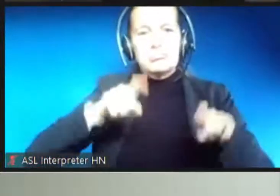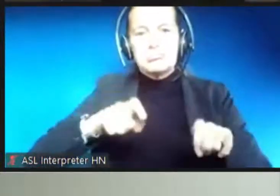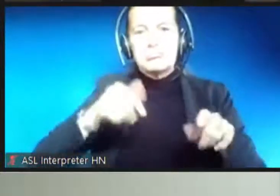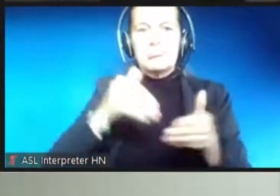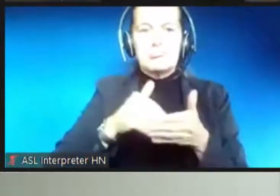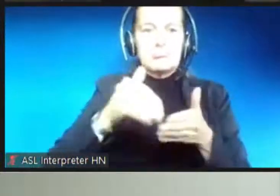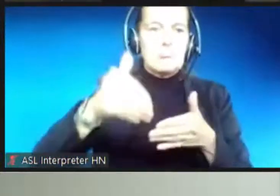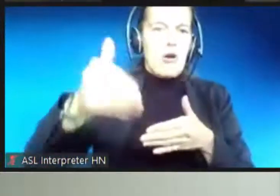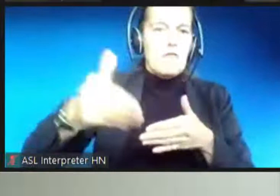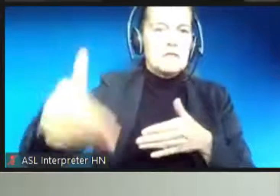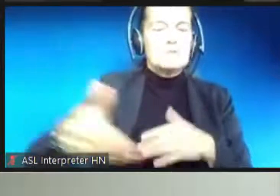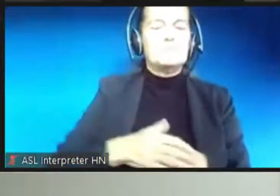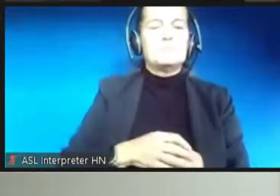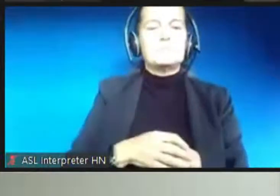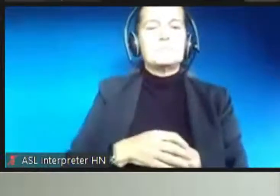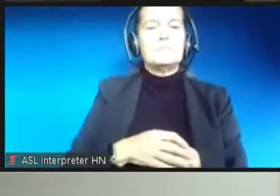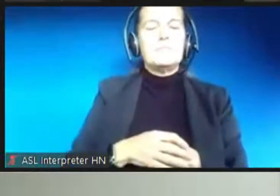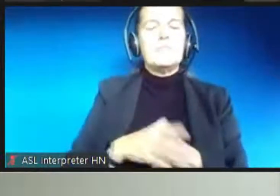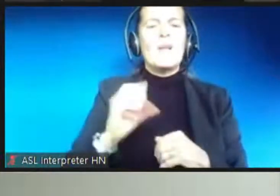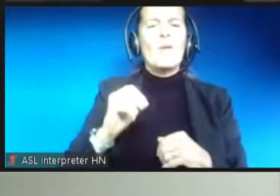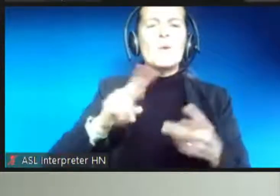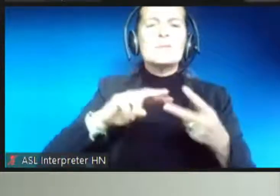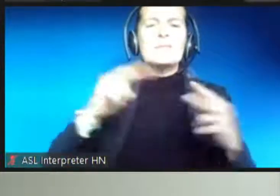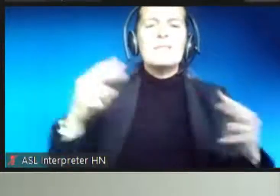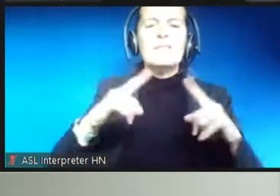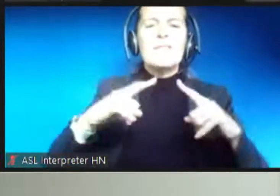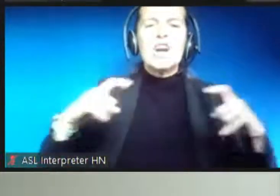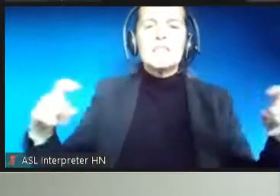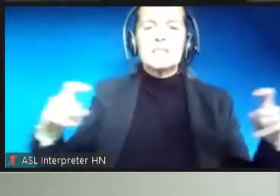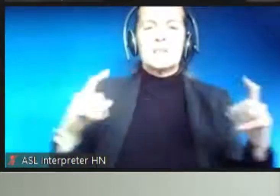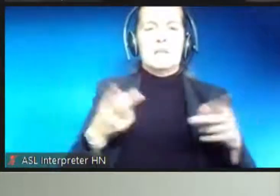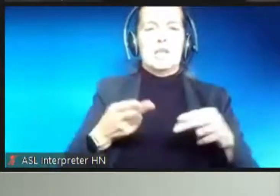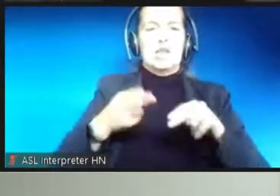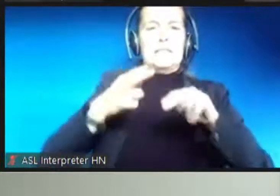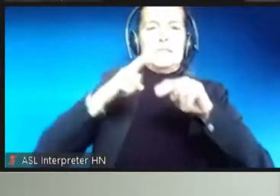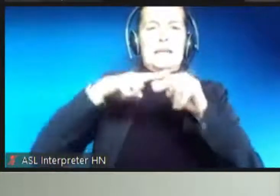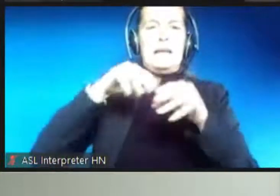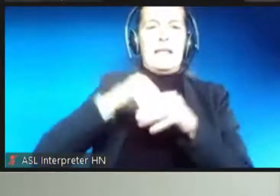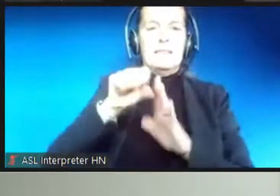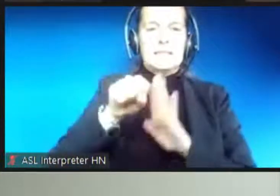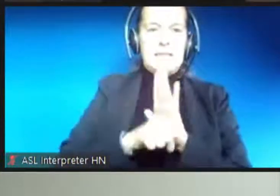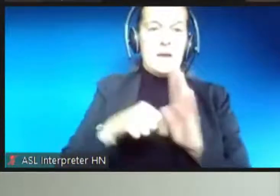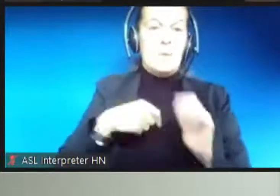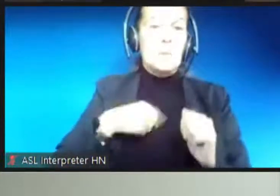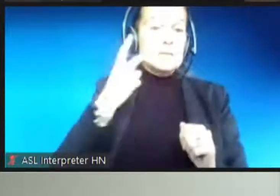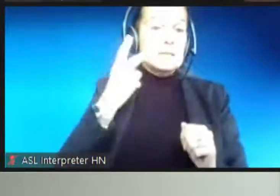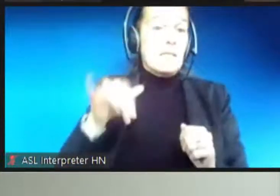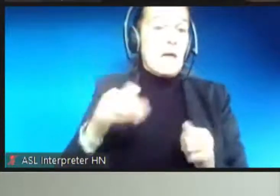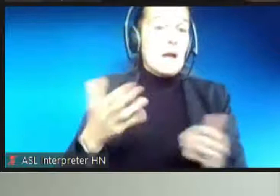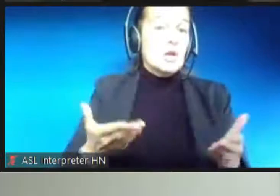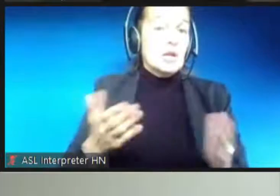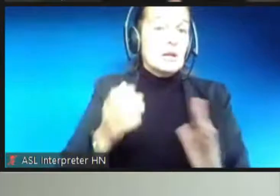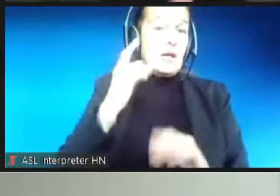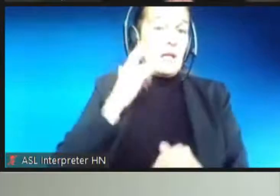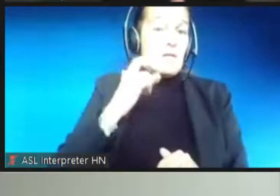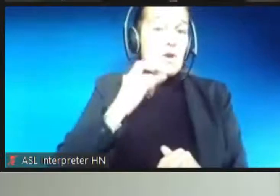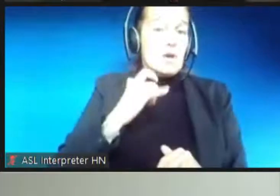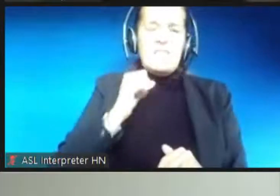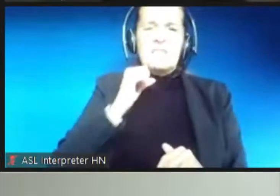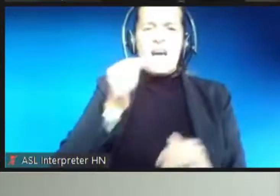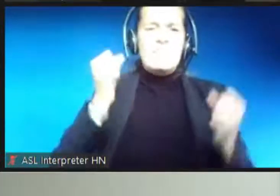Variants are increasing in the state. We're seeing them all now in California, not in high